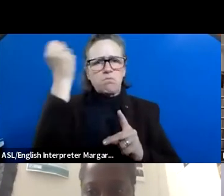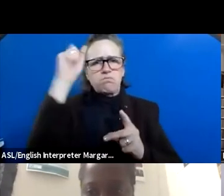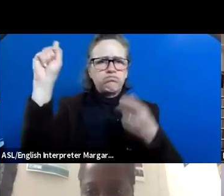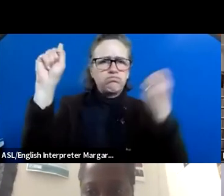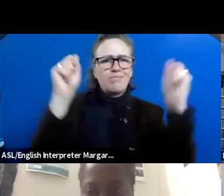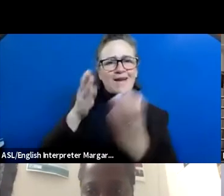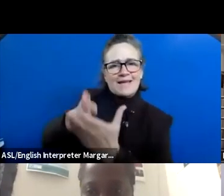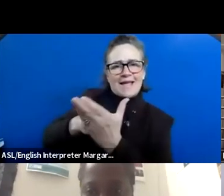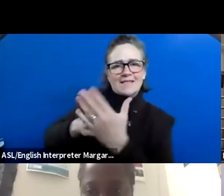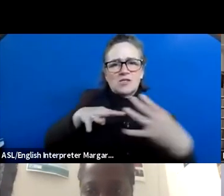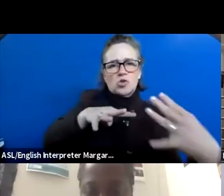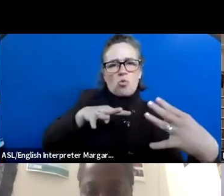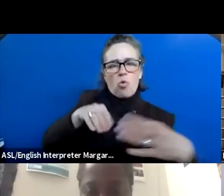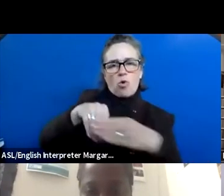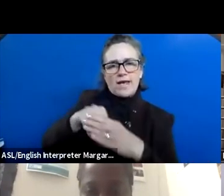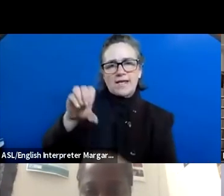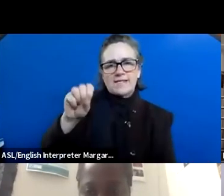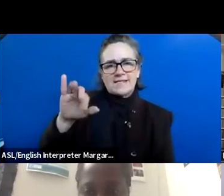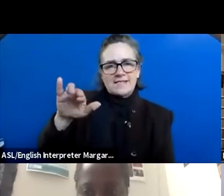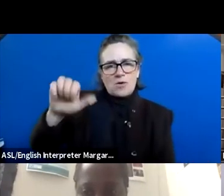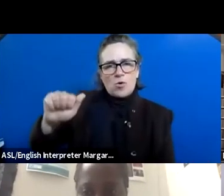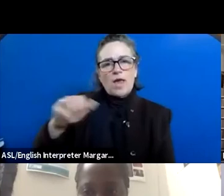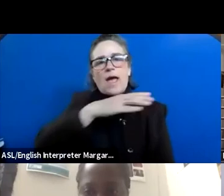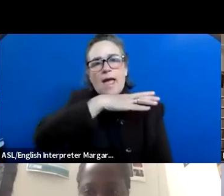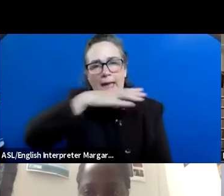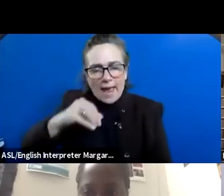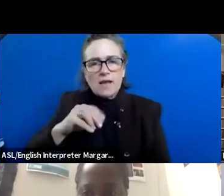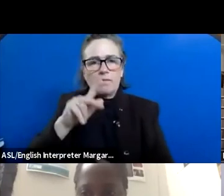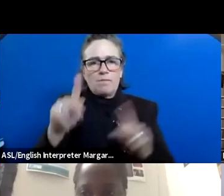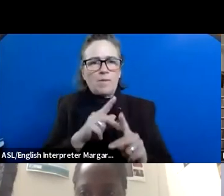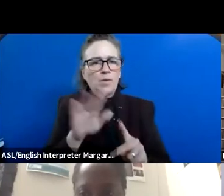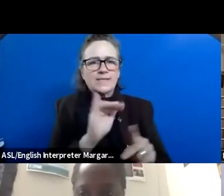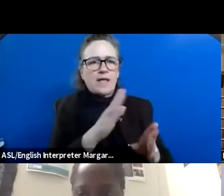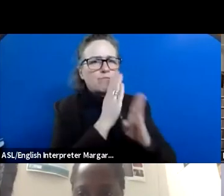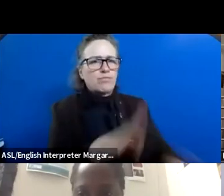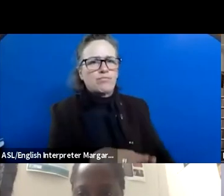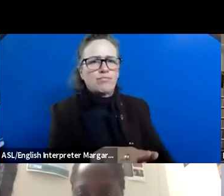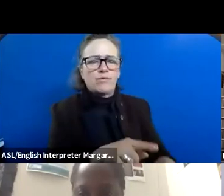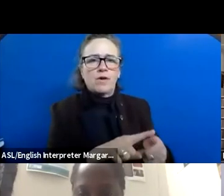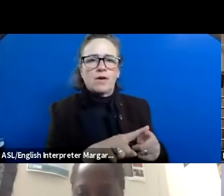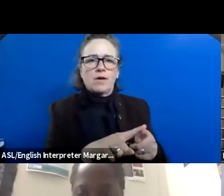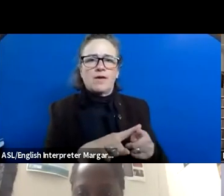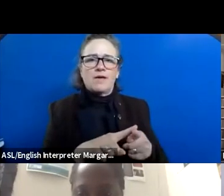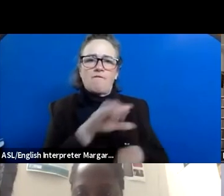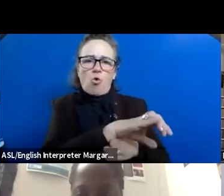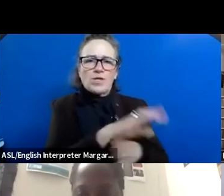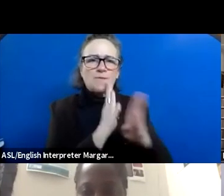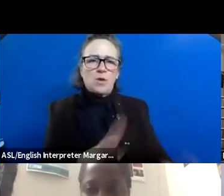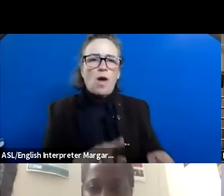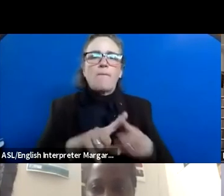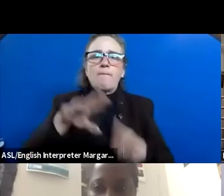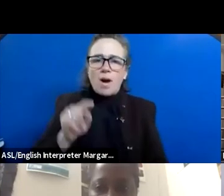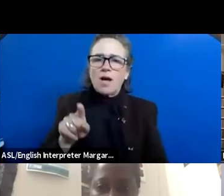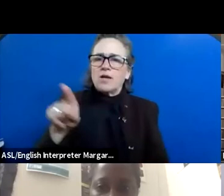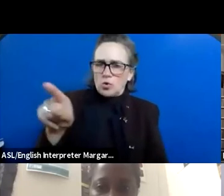the preoccupation with internal things and making it hard to look out. But I don't know, Jamila, did you